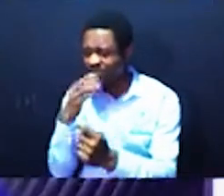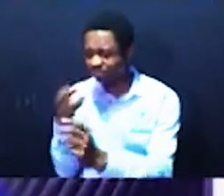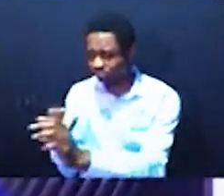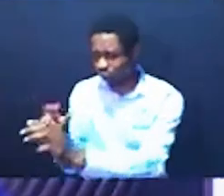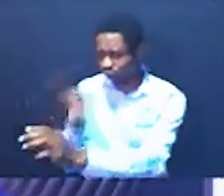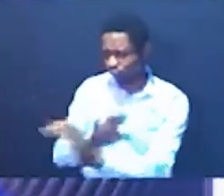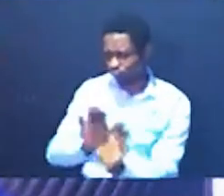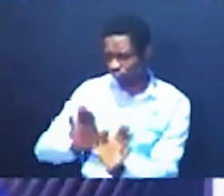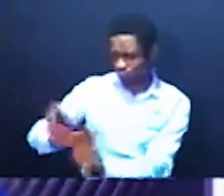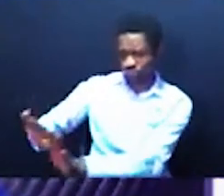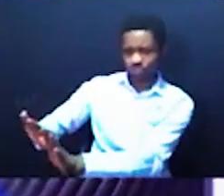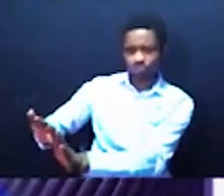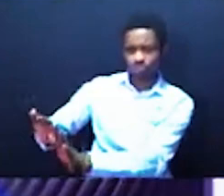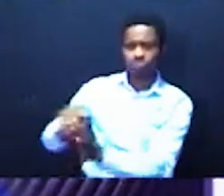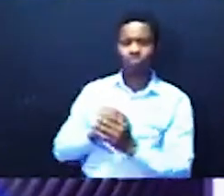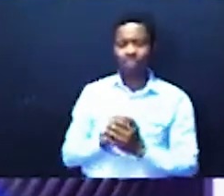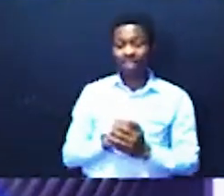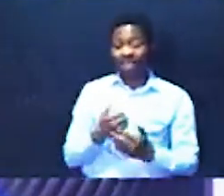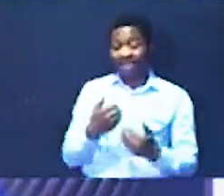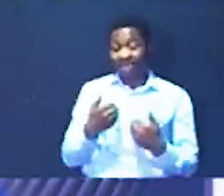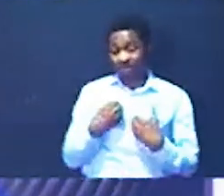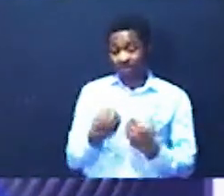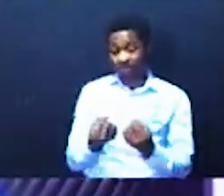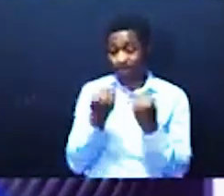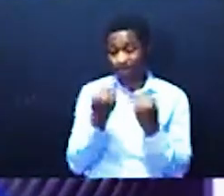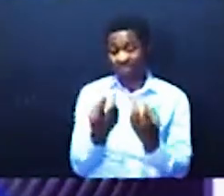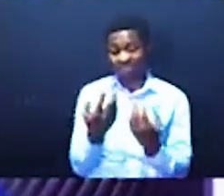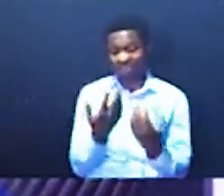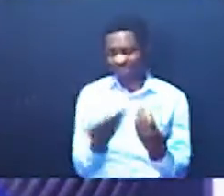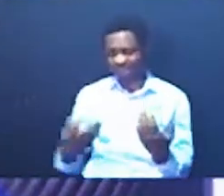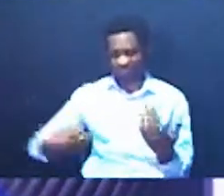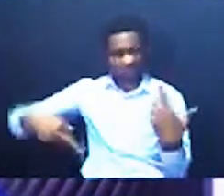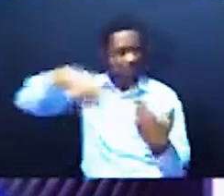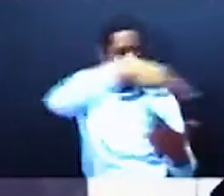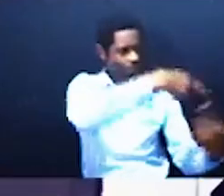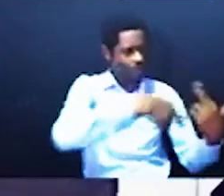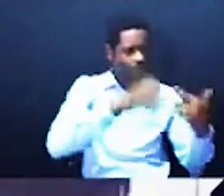that will try to pollute you. So keep away and keep